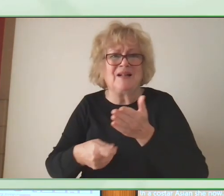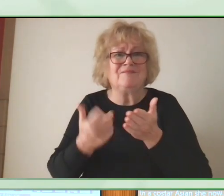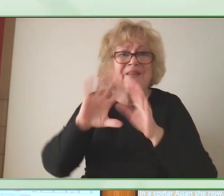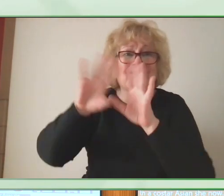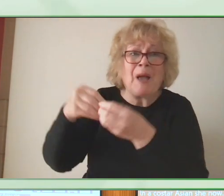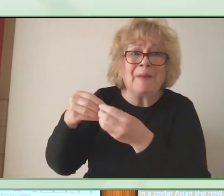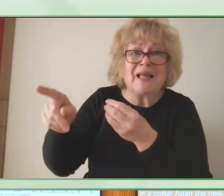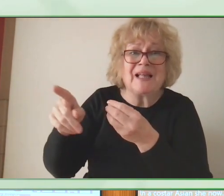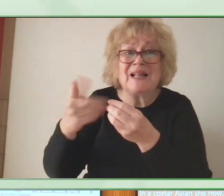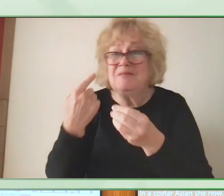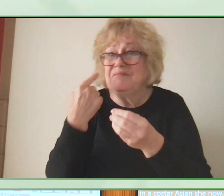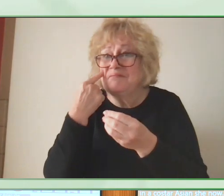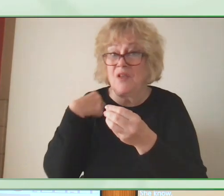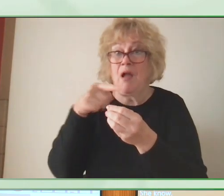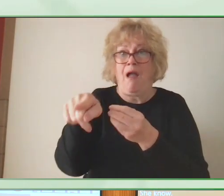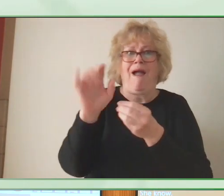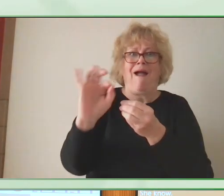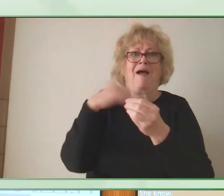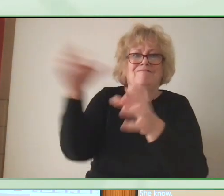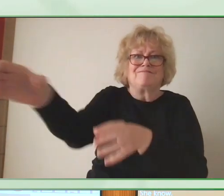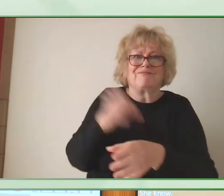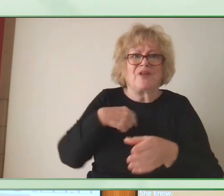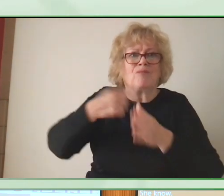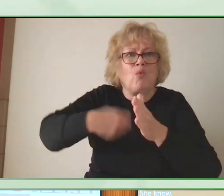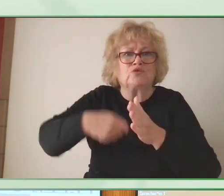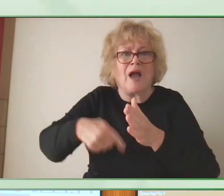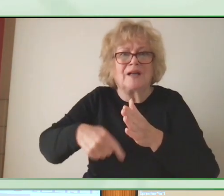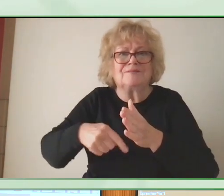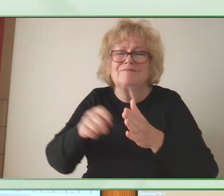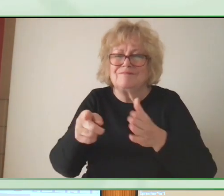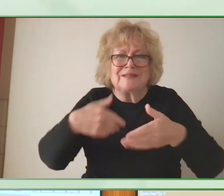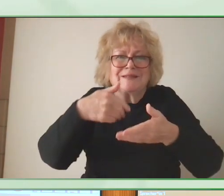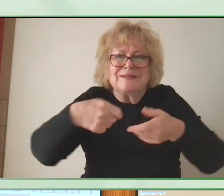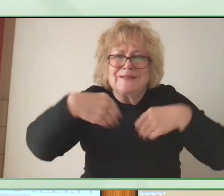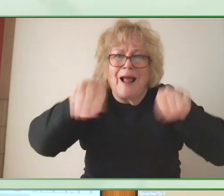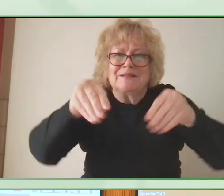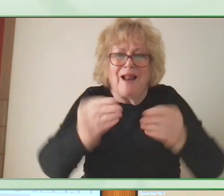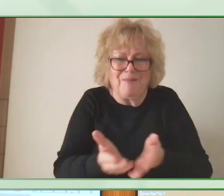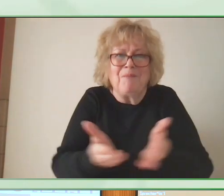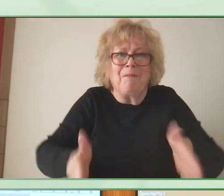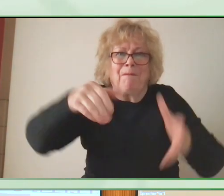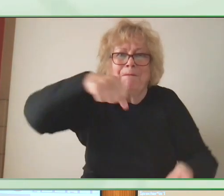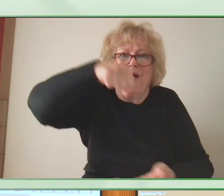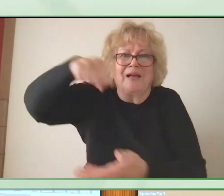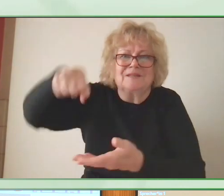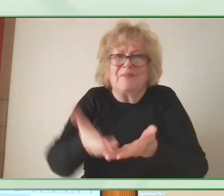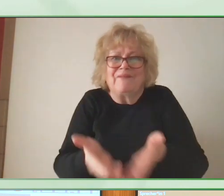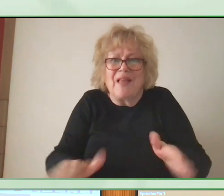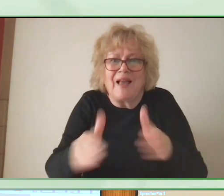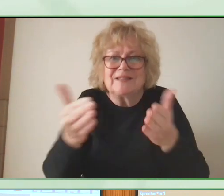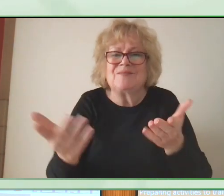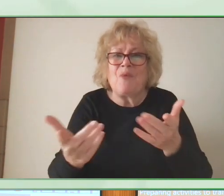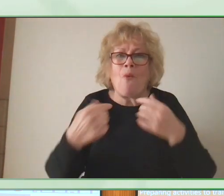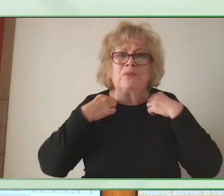preparing activities to train other women, especially those in disability and often neglected, in charcoal production from recycled paper